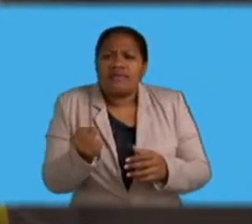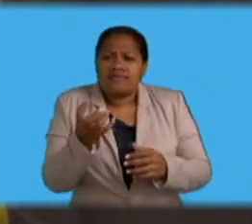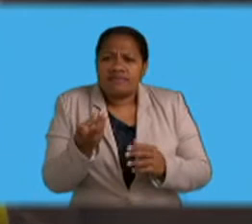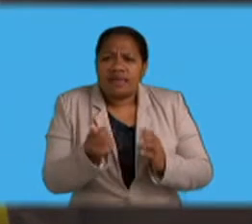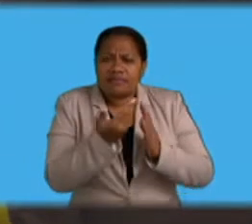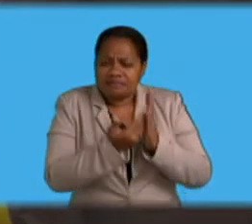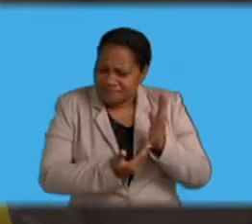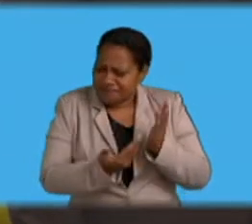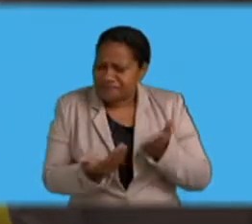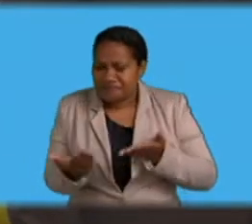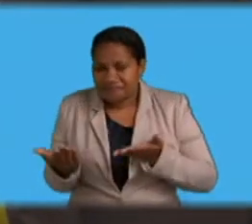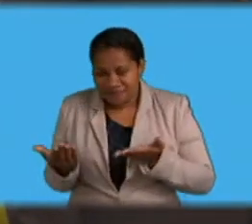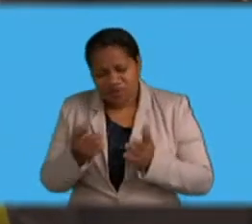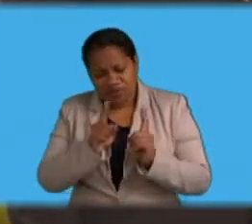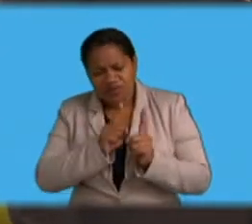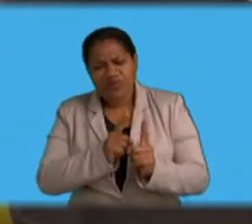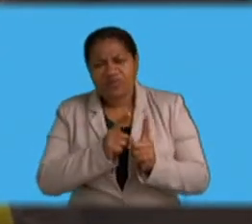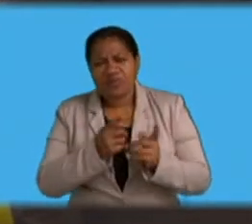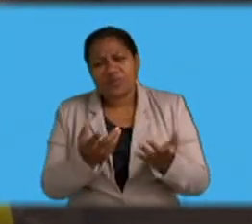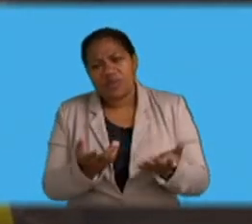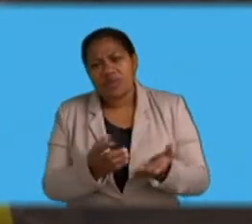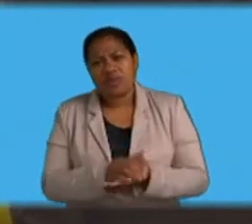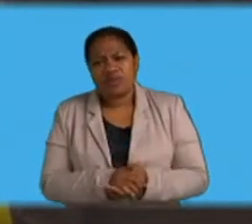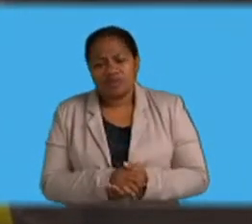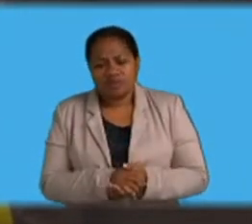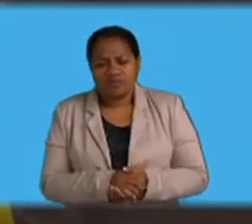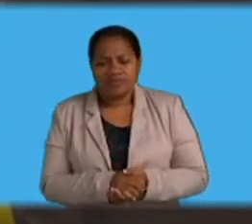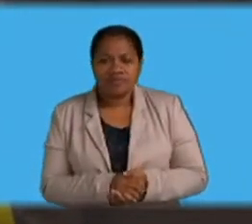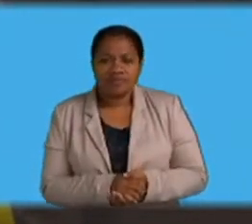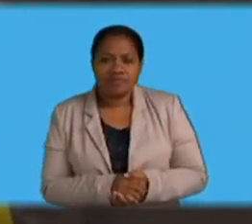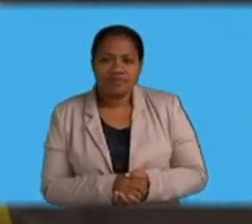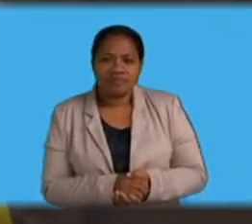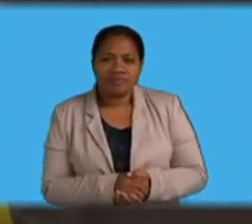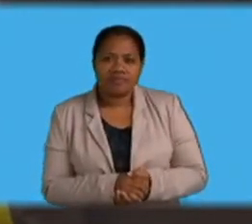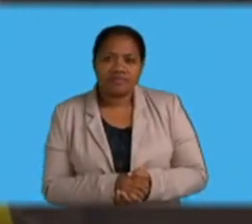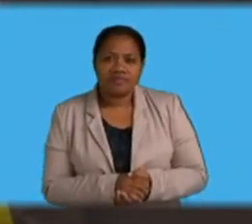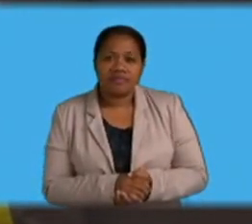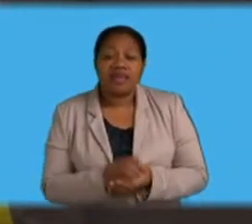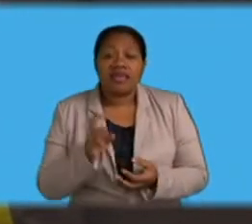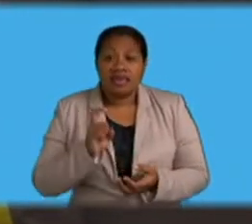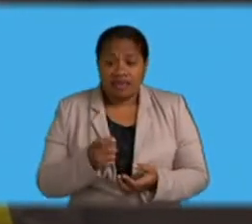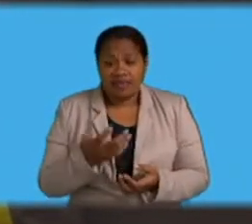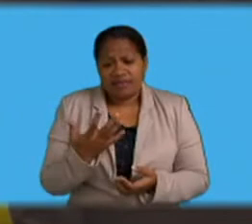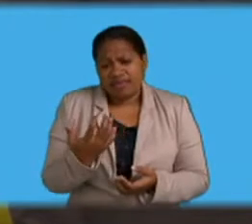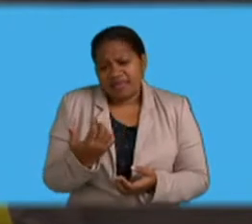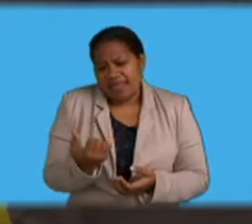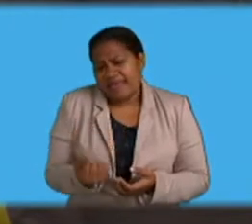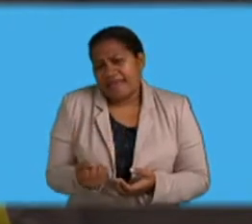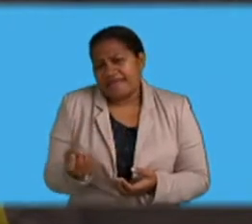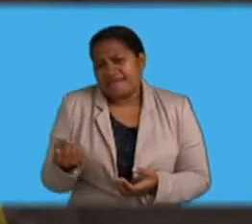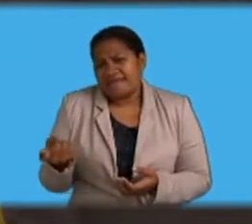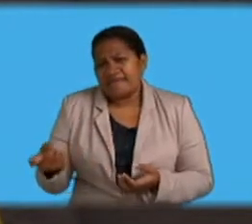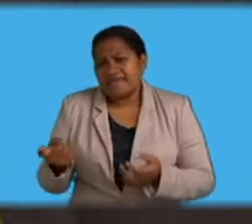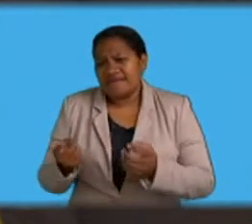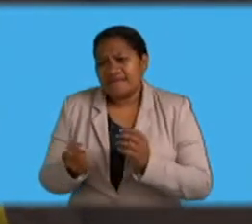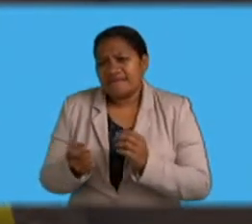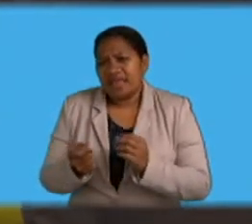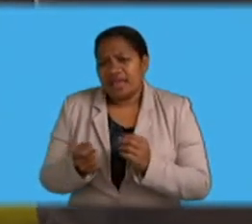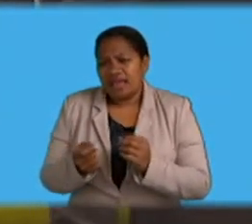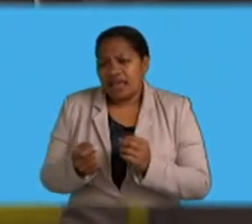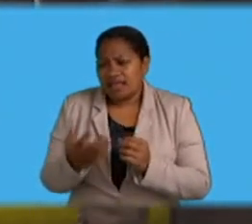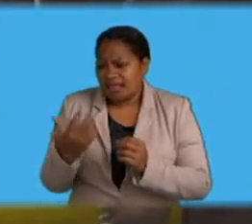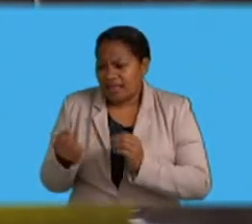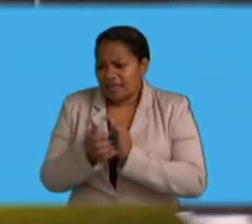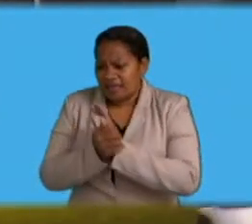skill set that the particular individual has, if that is a scarce skill set relevant to the